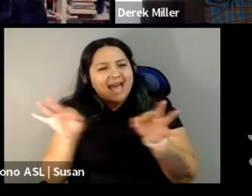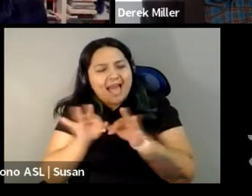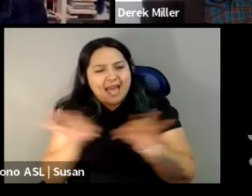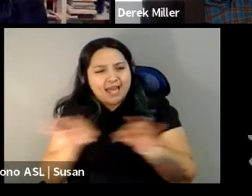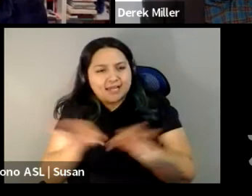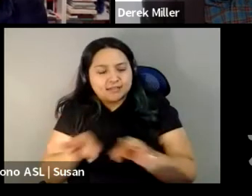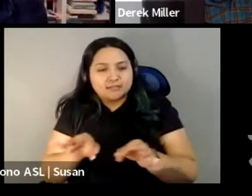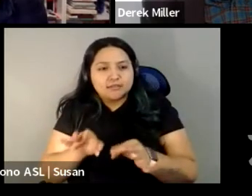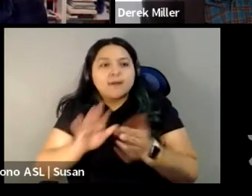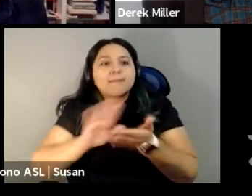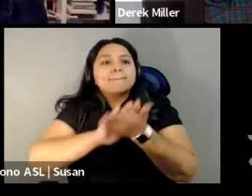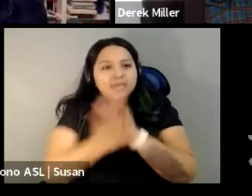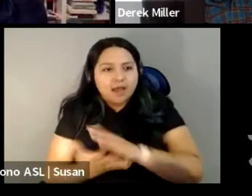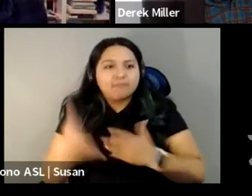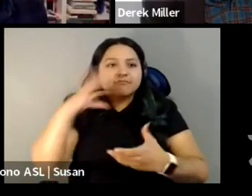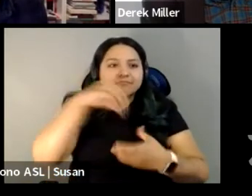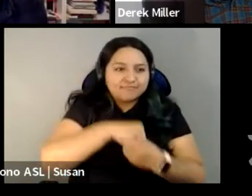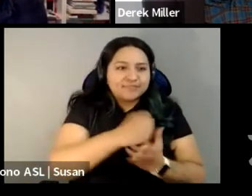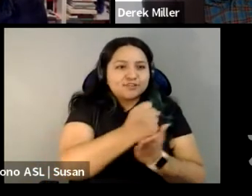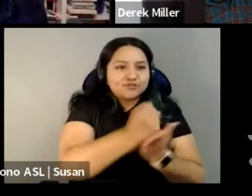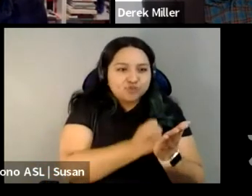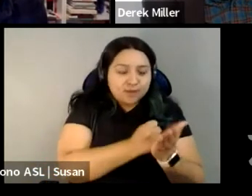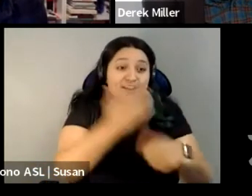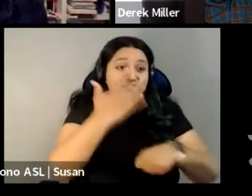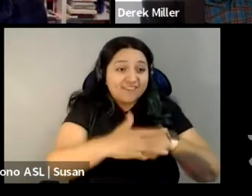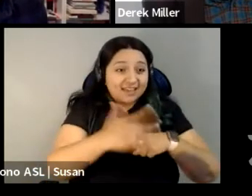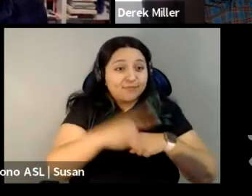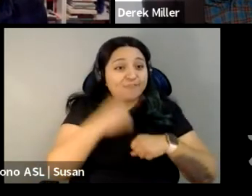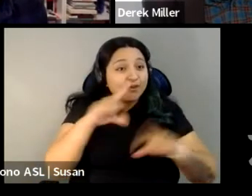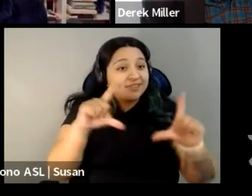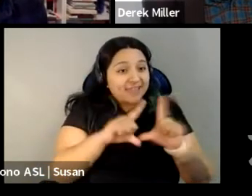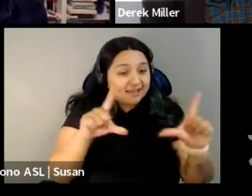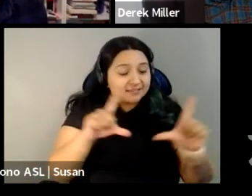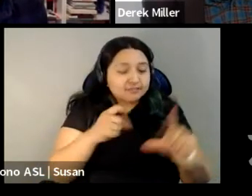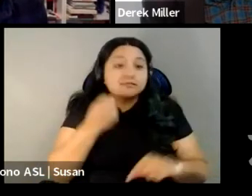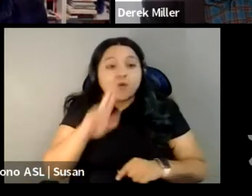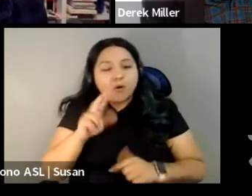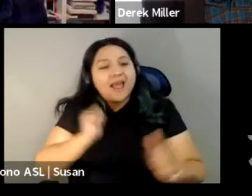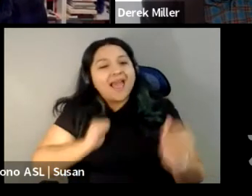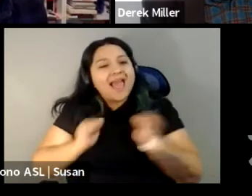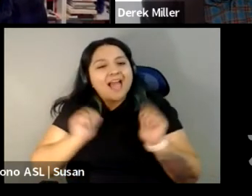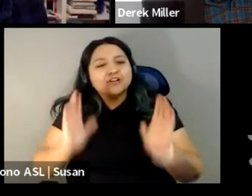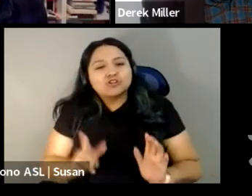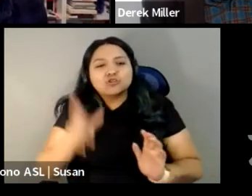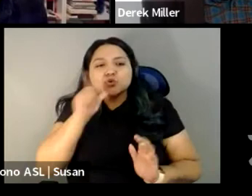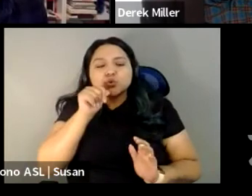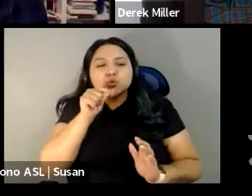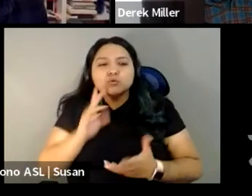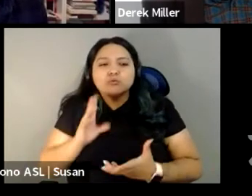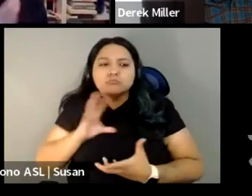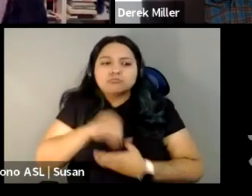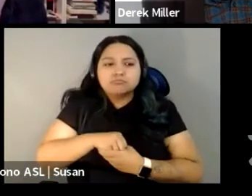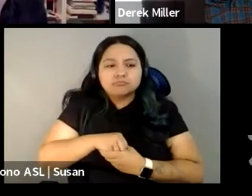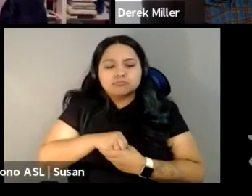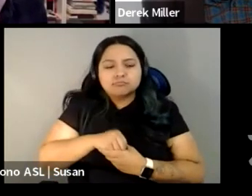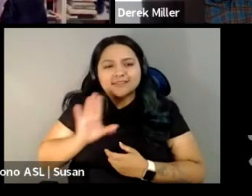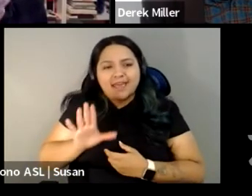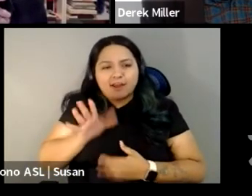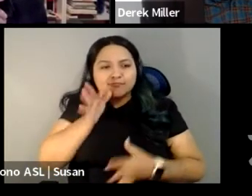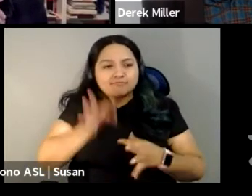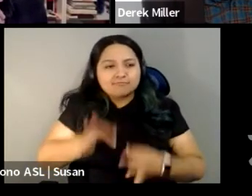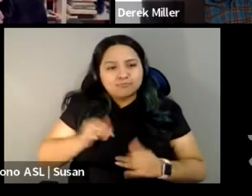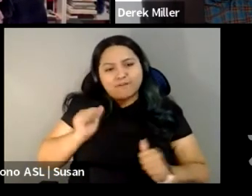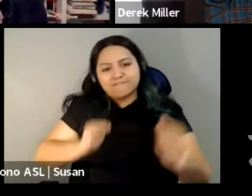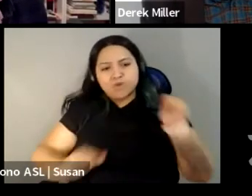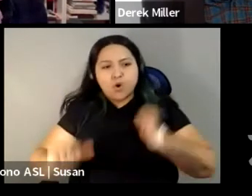available for licensing, or actors making performative choices, such as a gesture, an intonation, a bit of physical humor, that